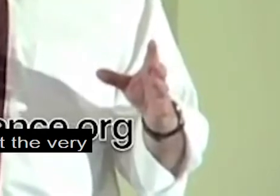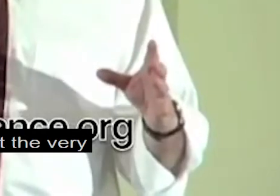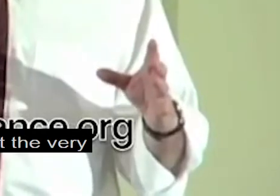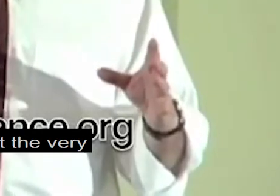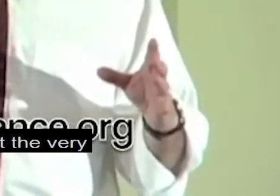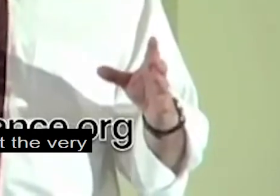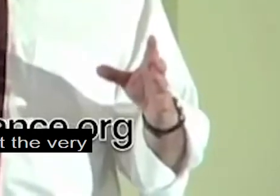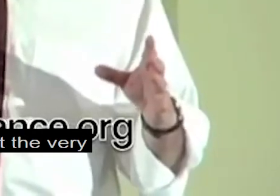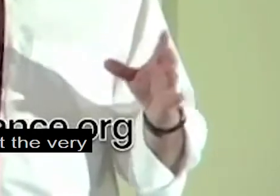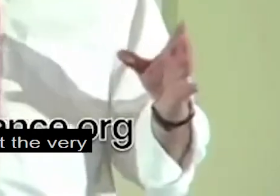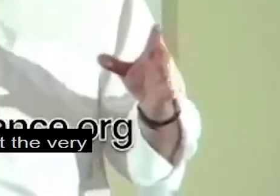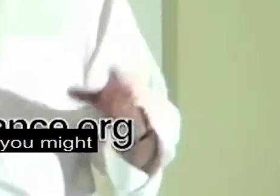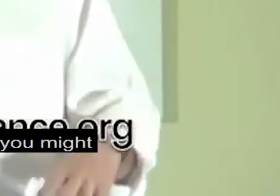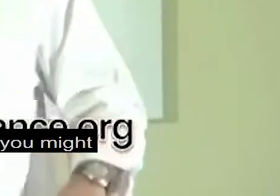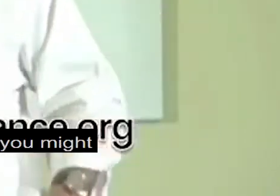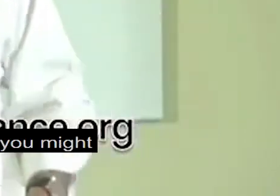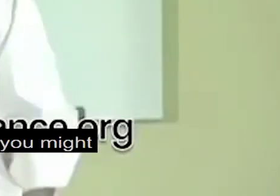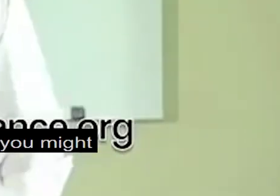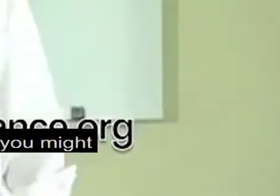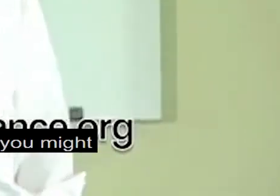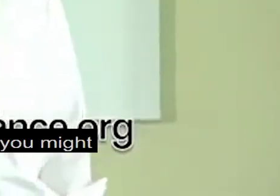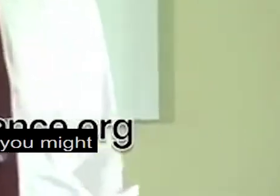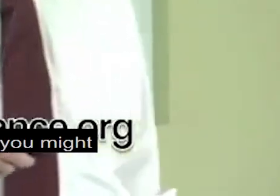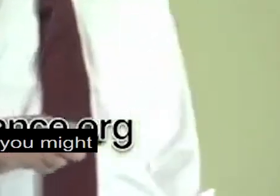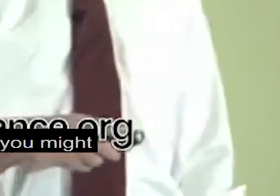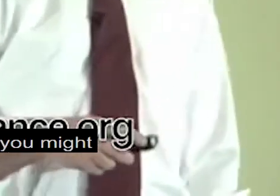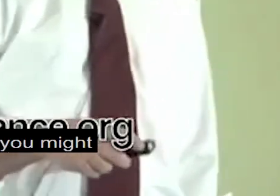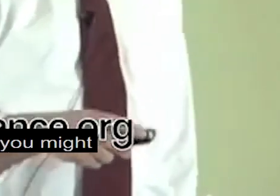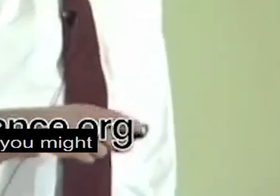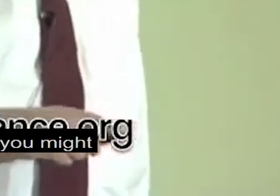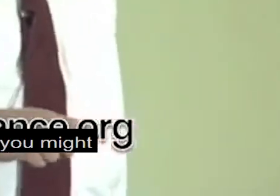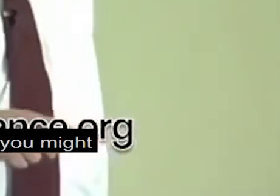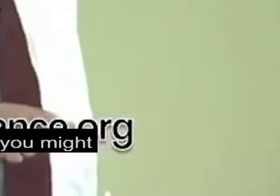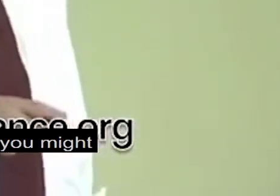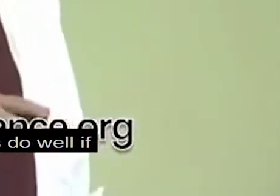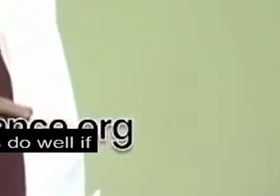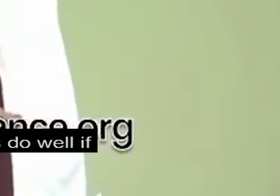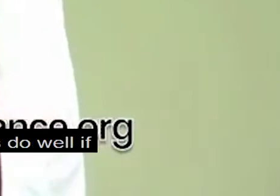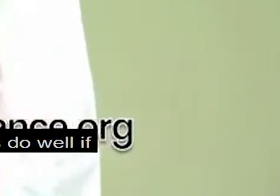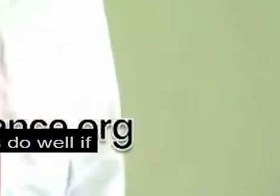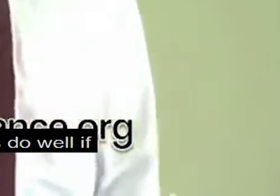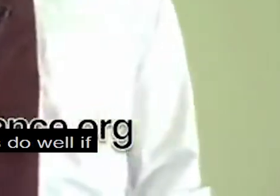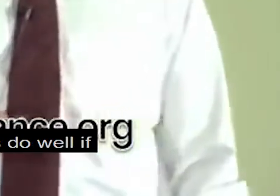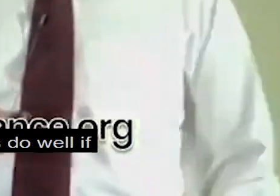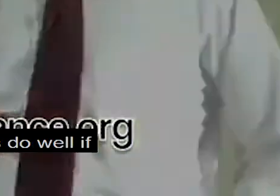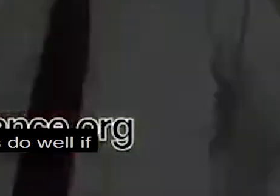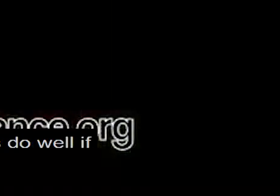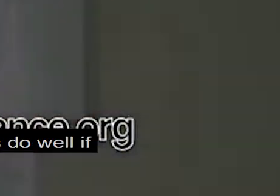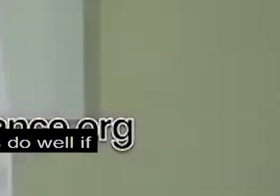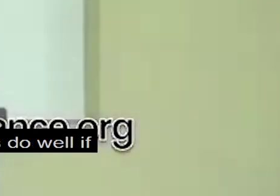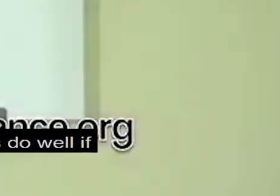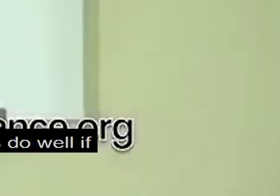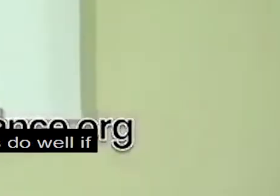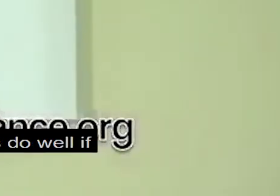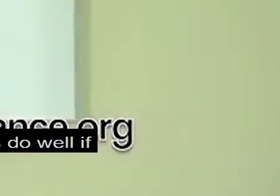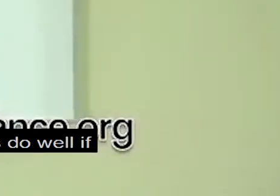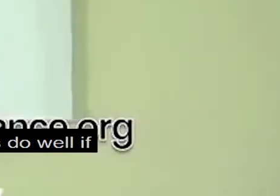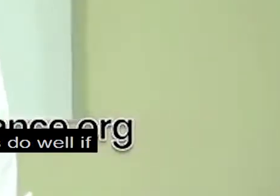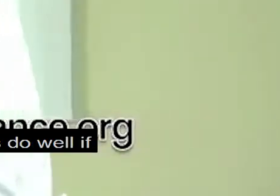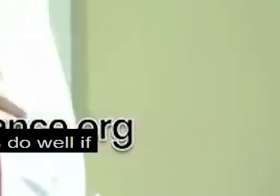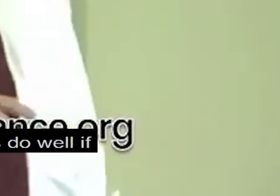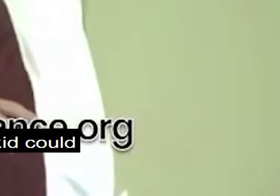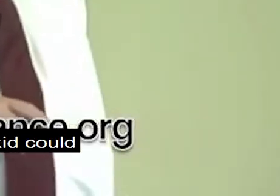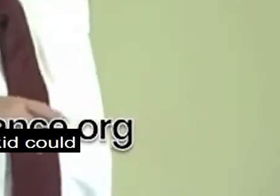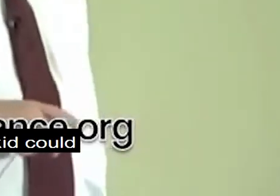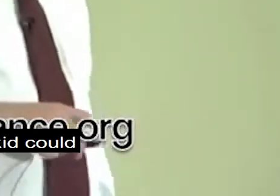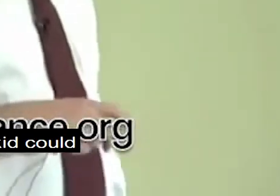worse, or at the very least, not being as helpful as you might have wanted to be. I'm a kids